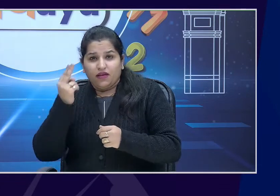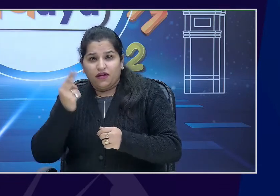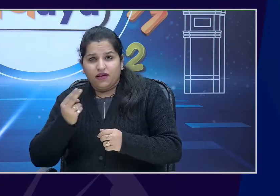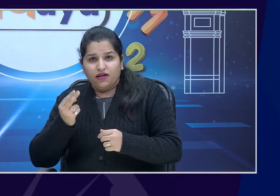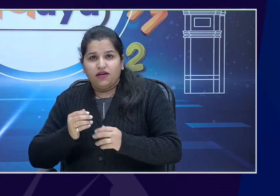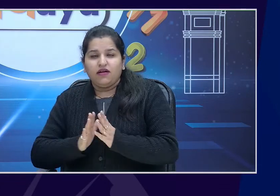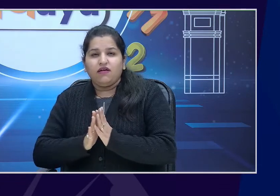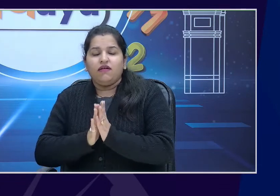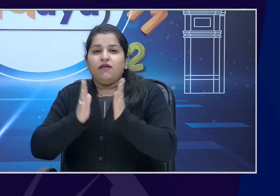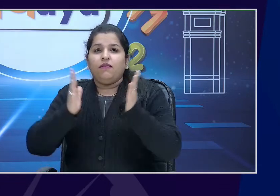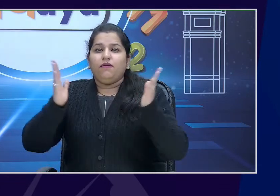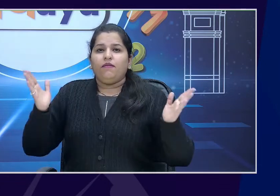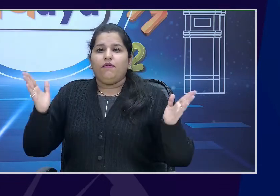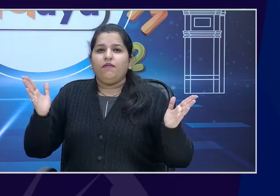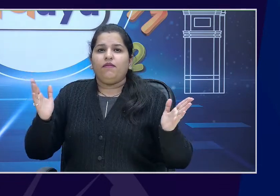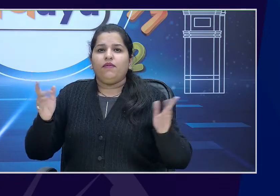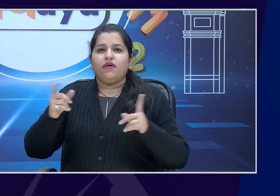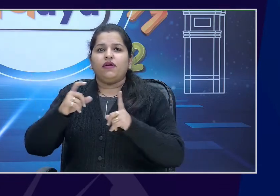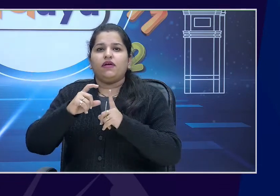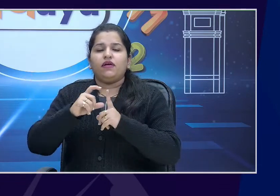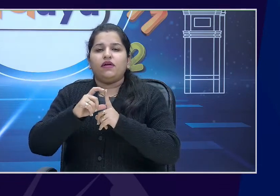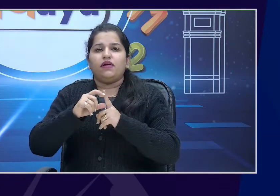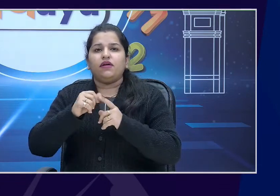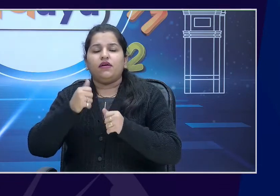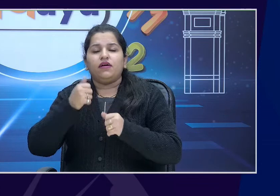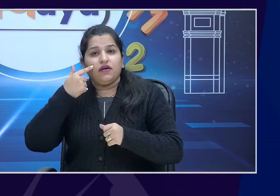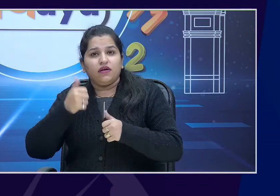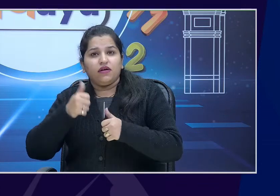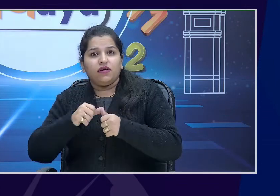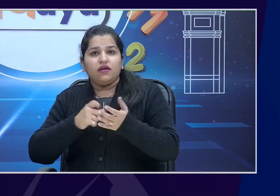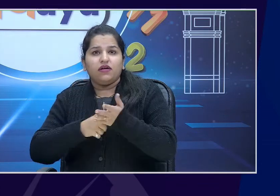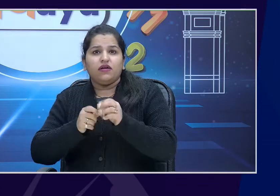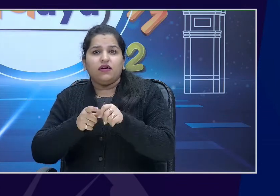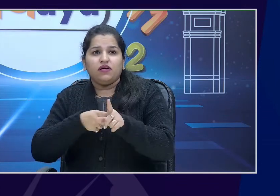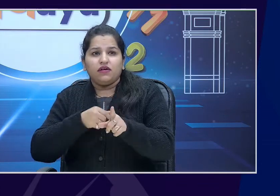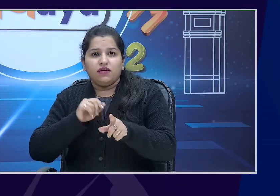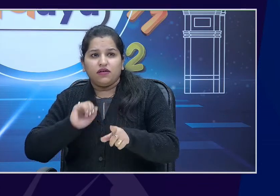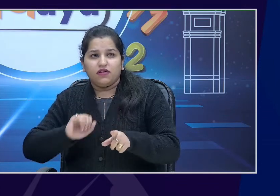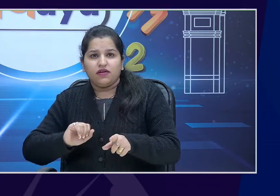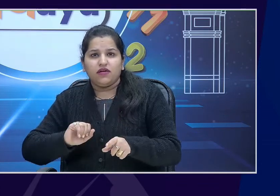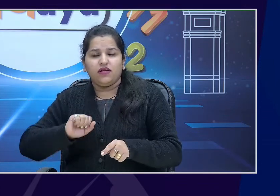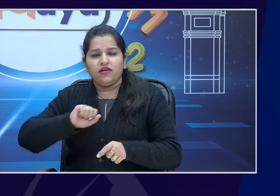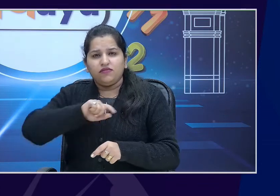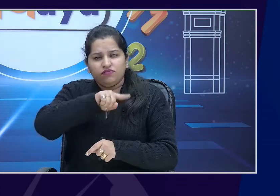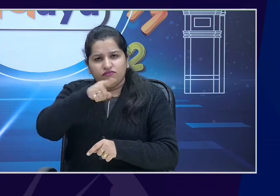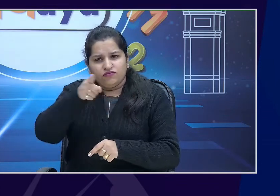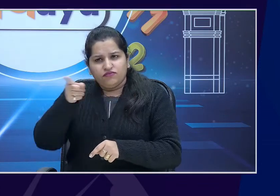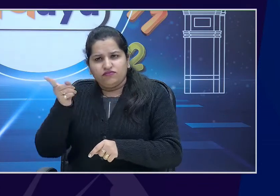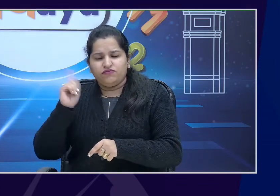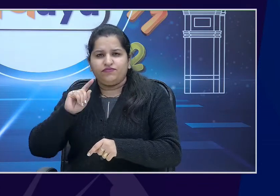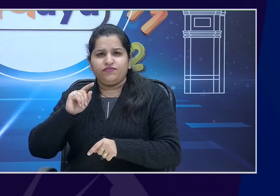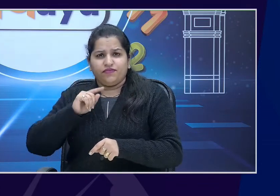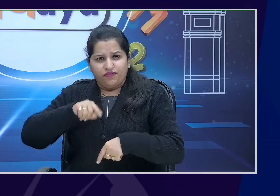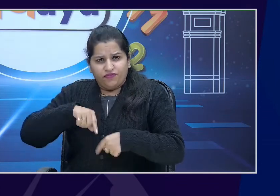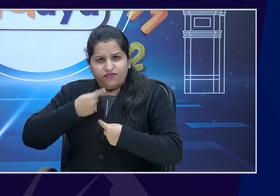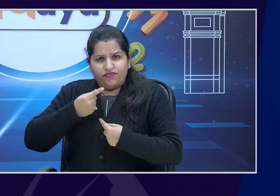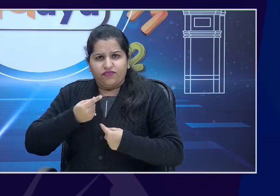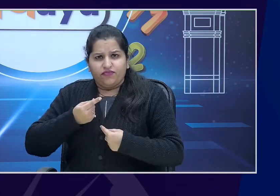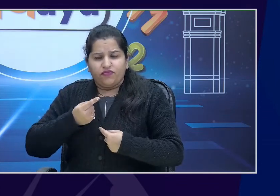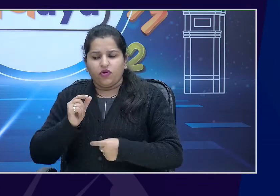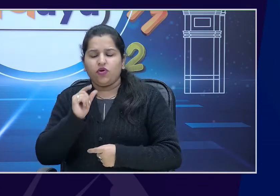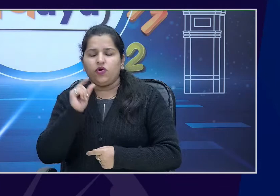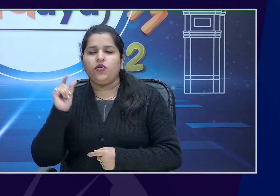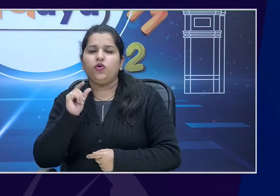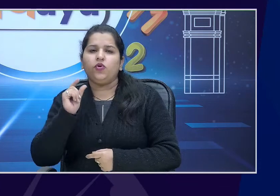a big diary, I write a note. I write all the notes in the diary. So even we can use diary